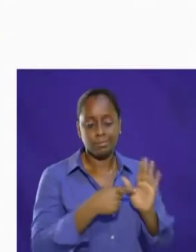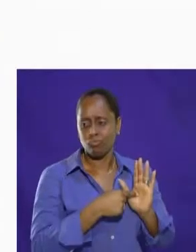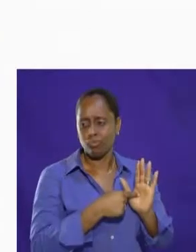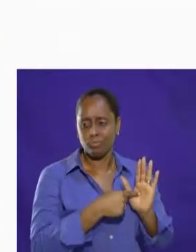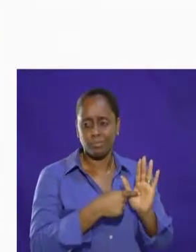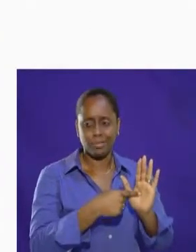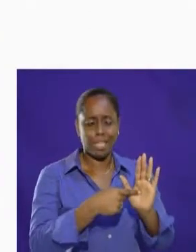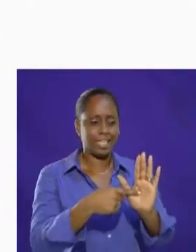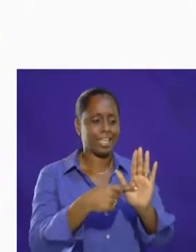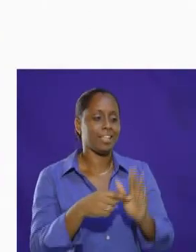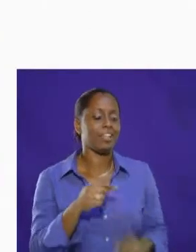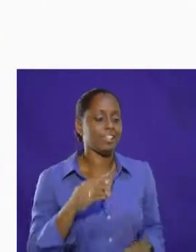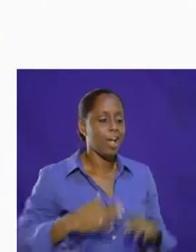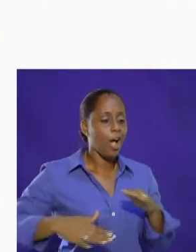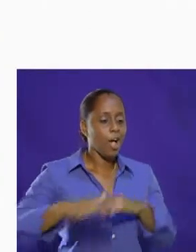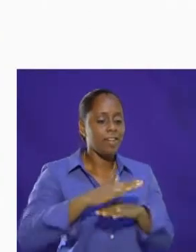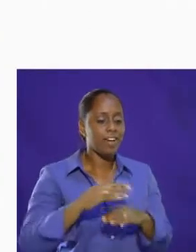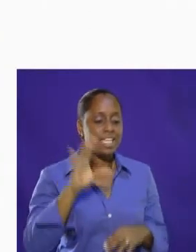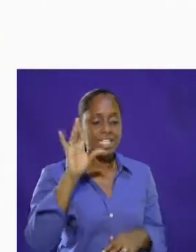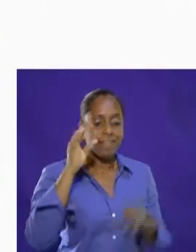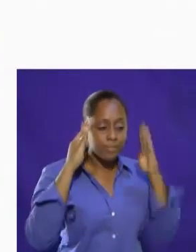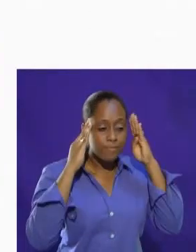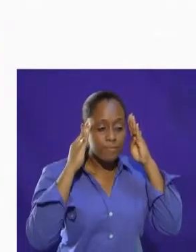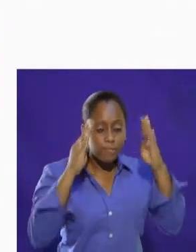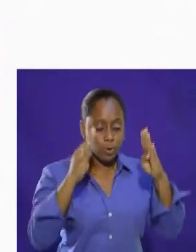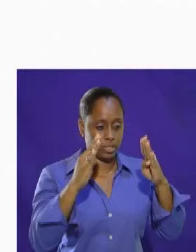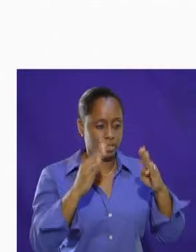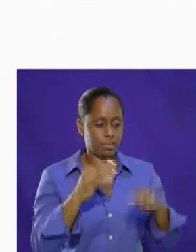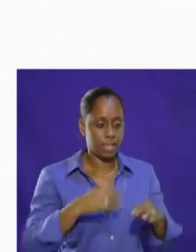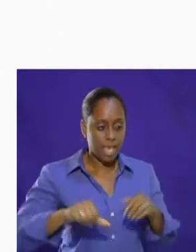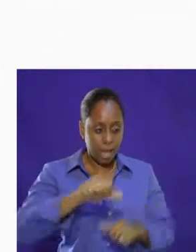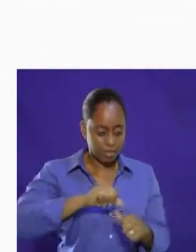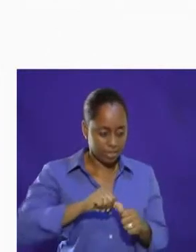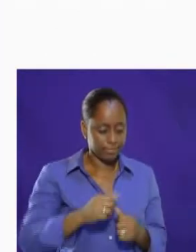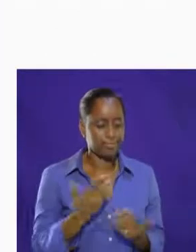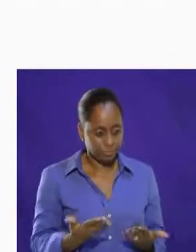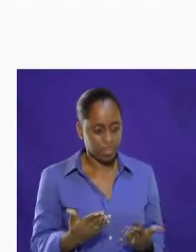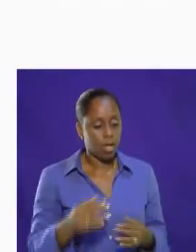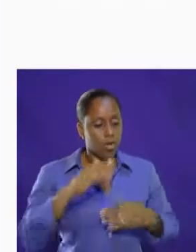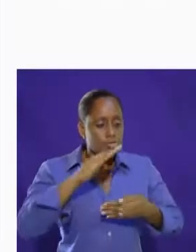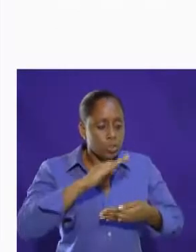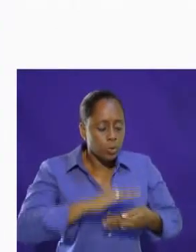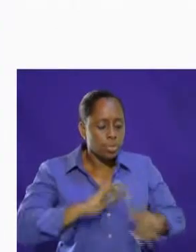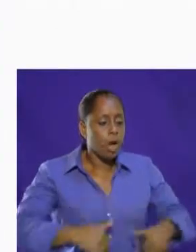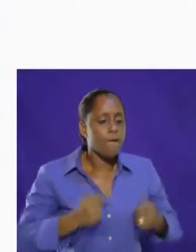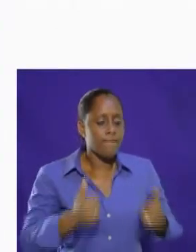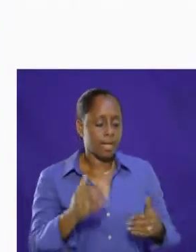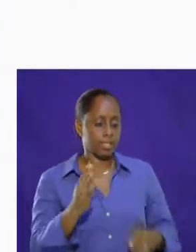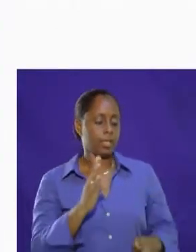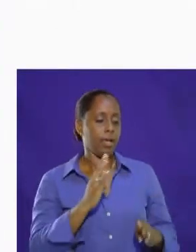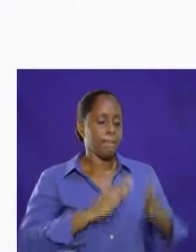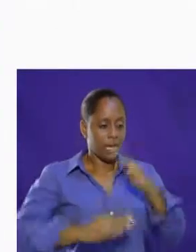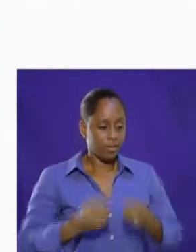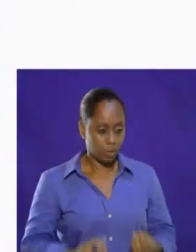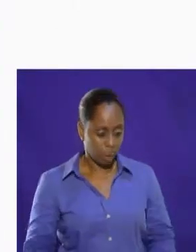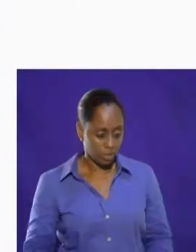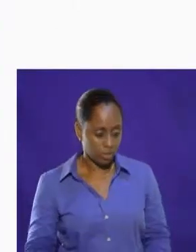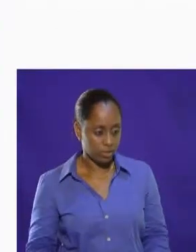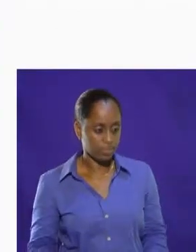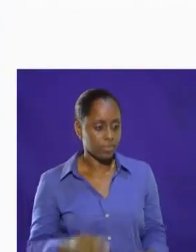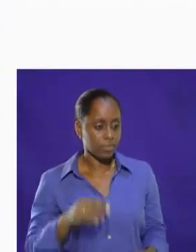These indicators cover 7 focal areas, which include reducing the rate of biodiversity